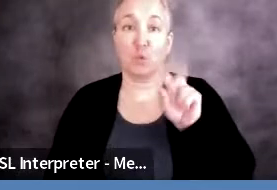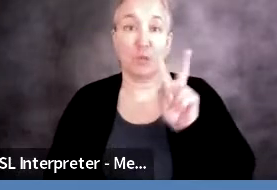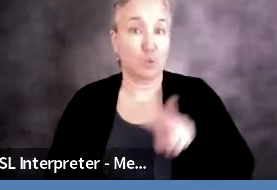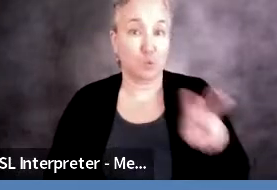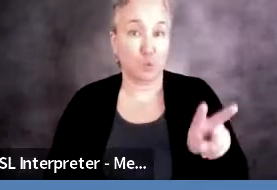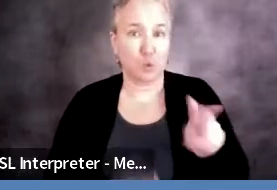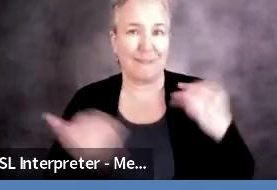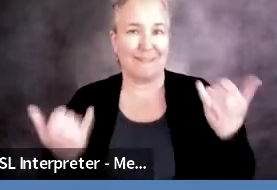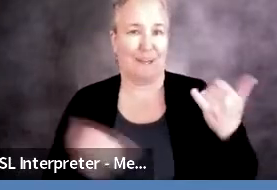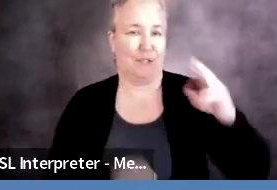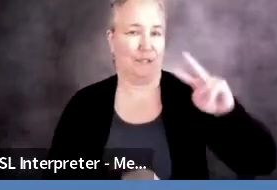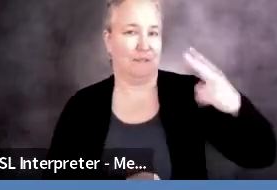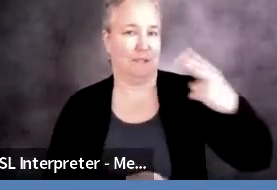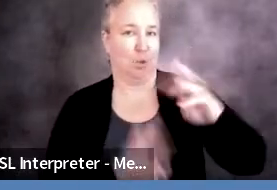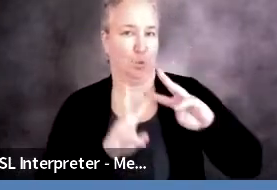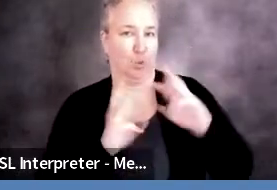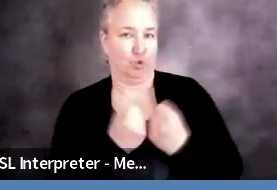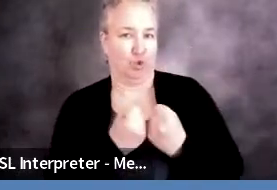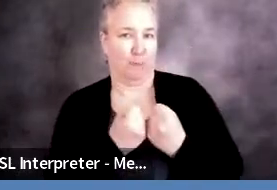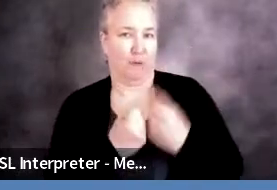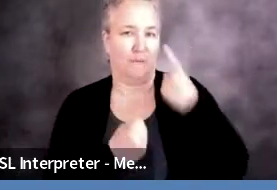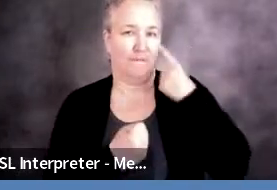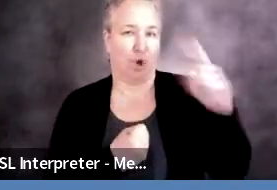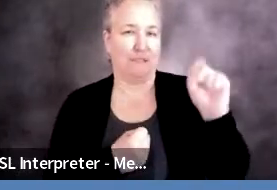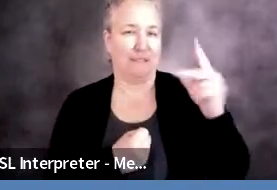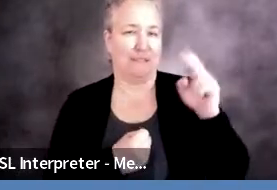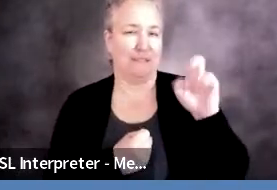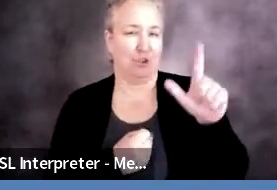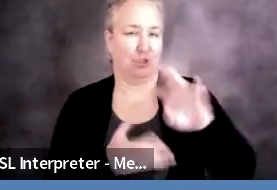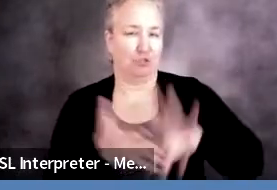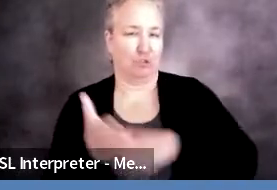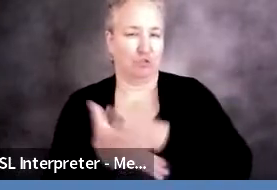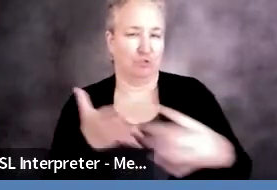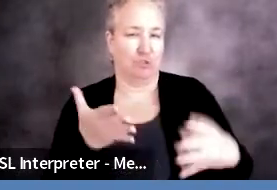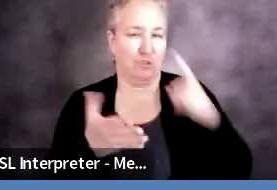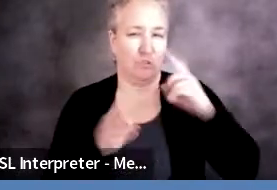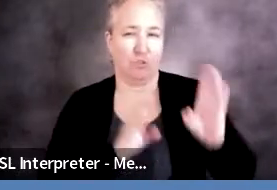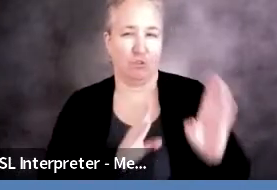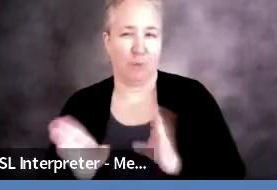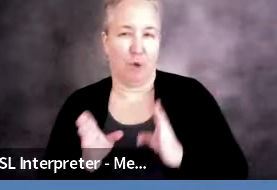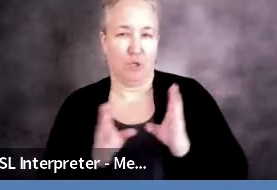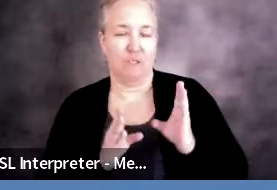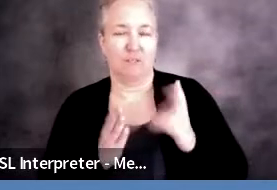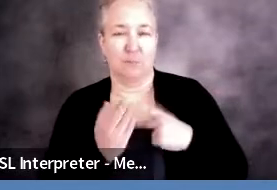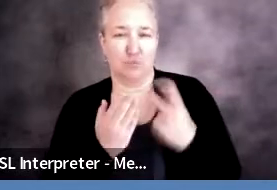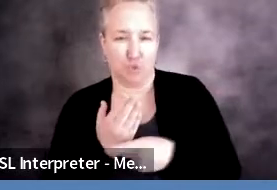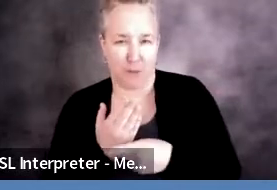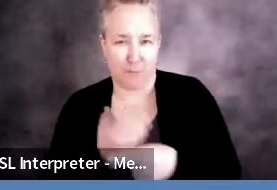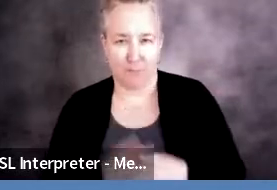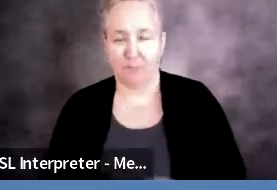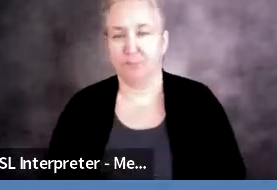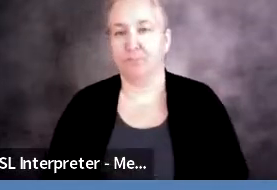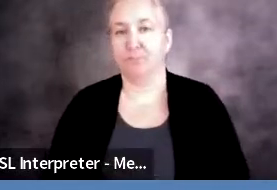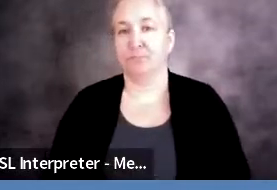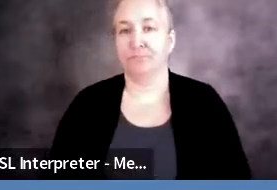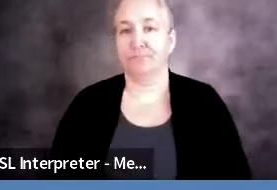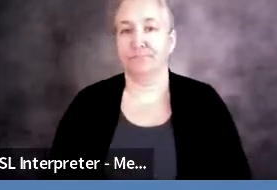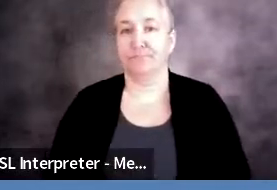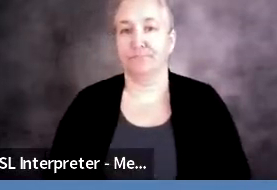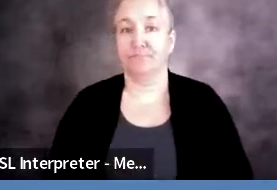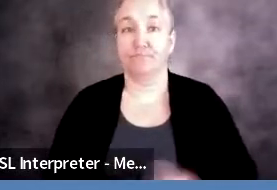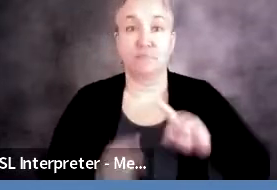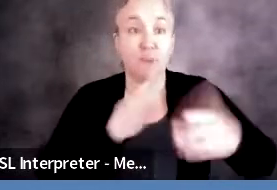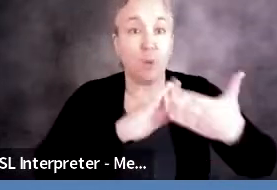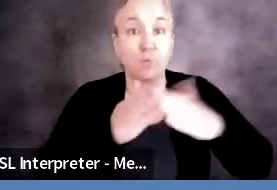2022 for our seasonal schedule for the preparedness program as we help communities